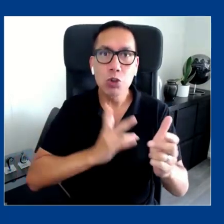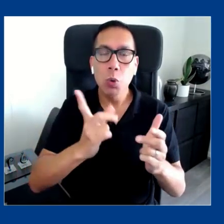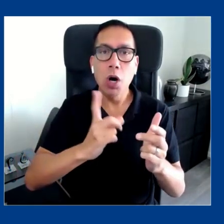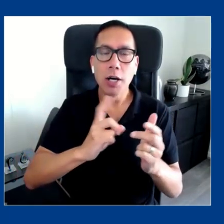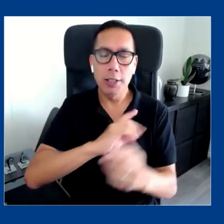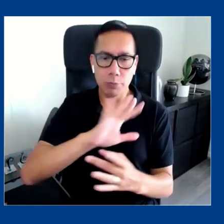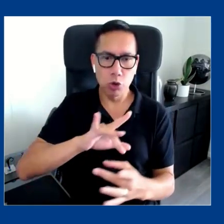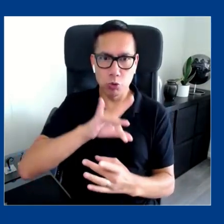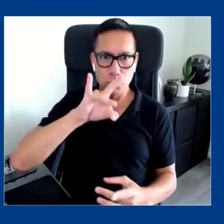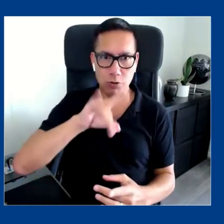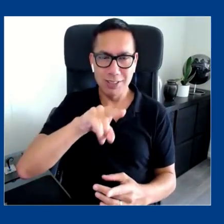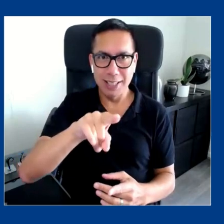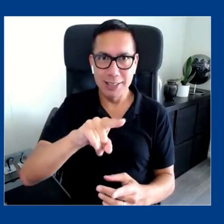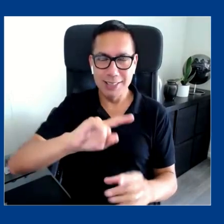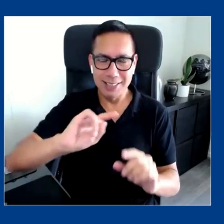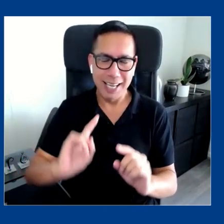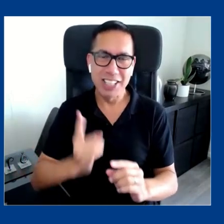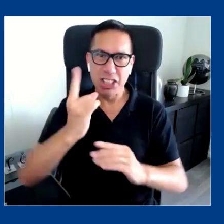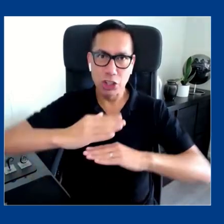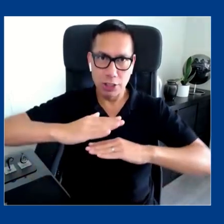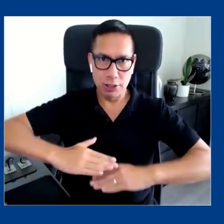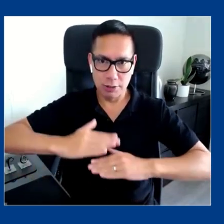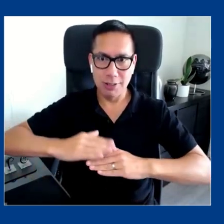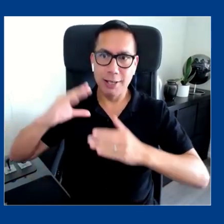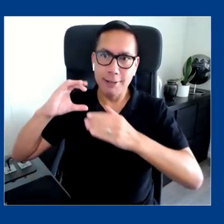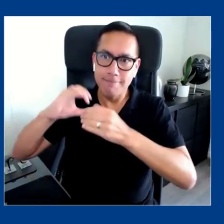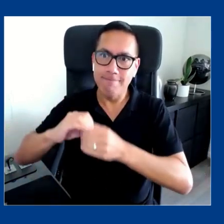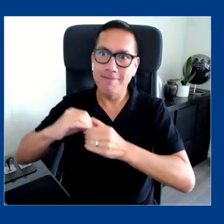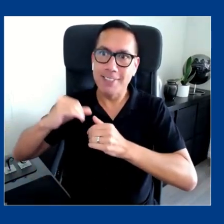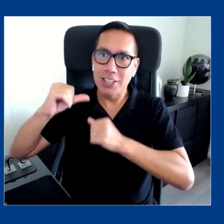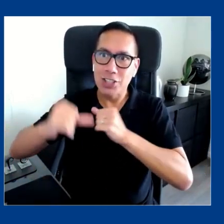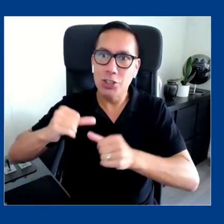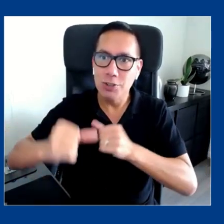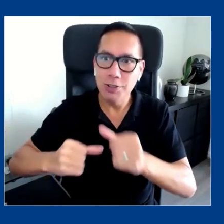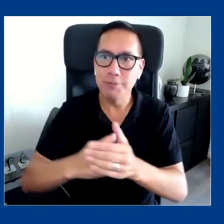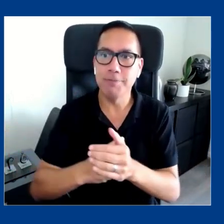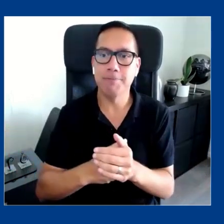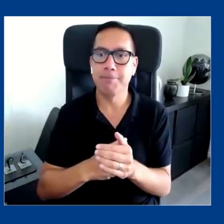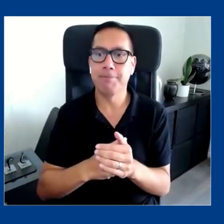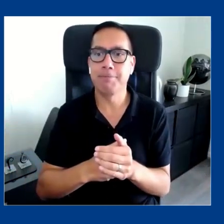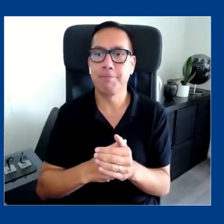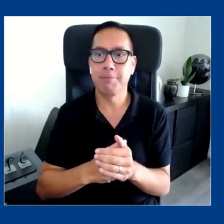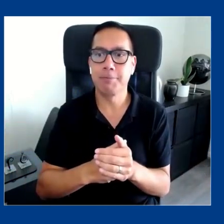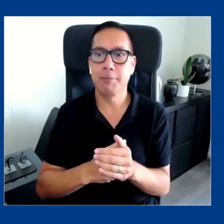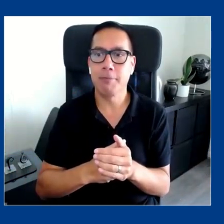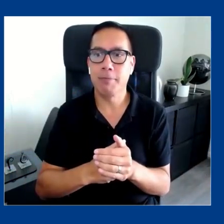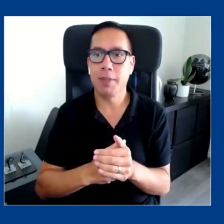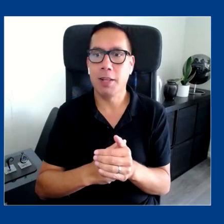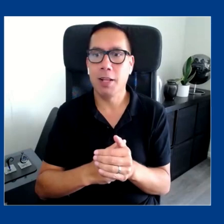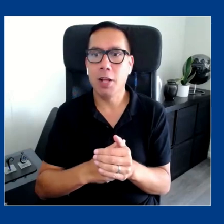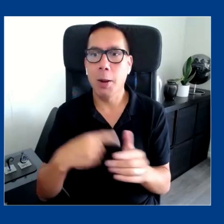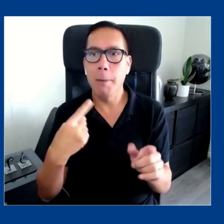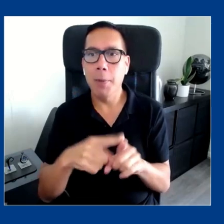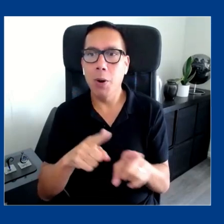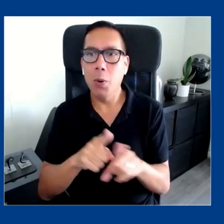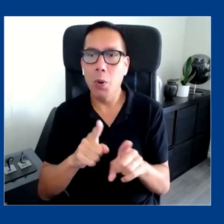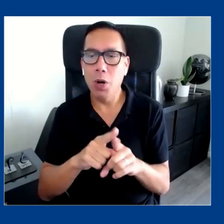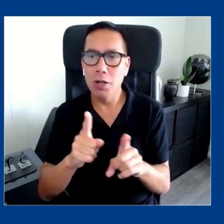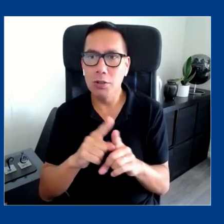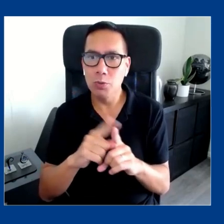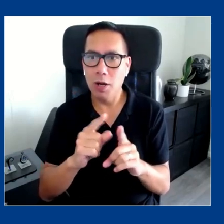ancestral religion, Uluk. He also, of course, is an expert in the Abrahamic